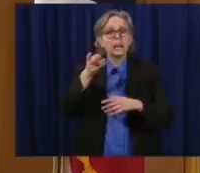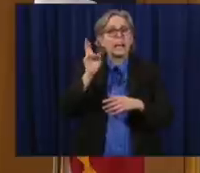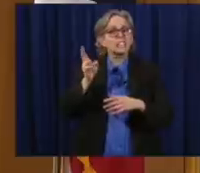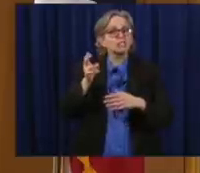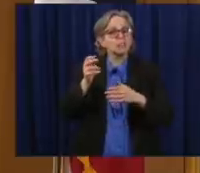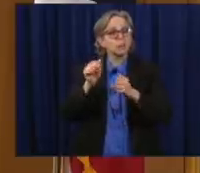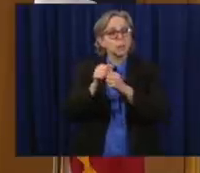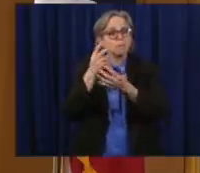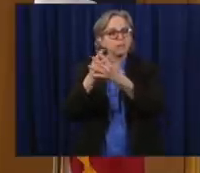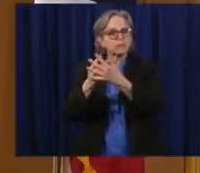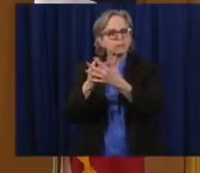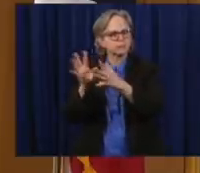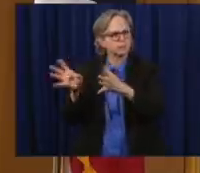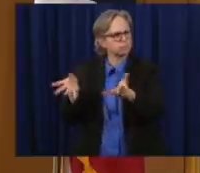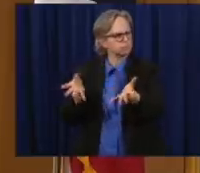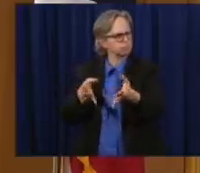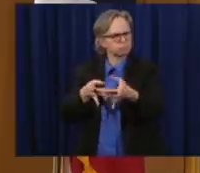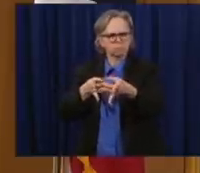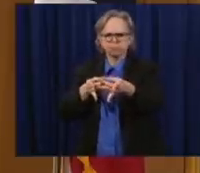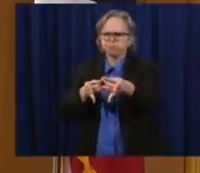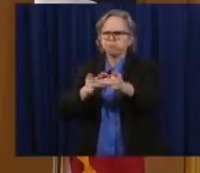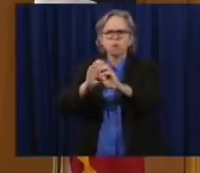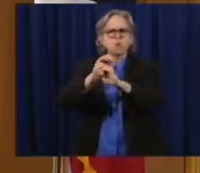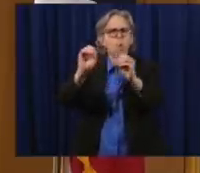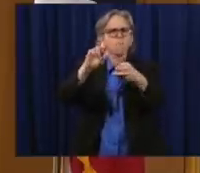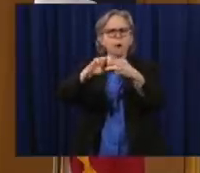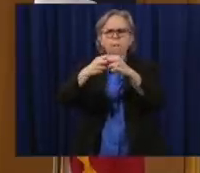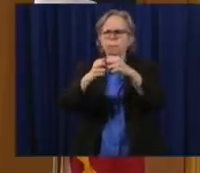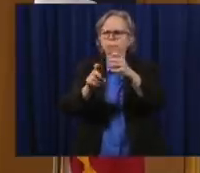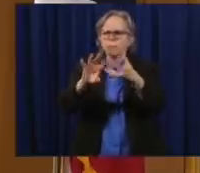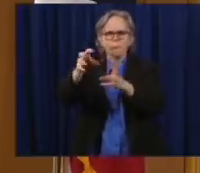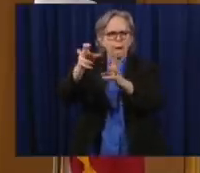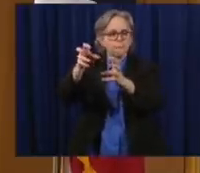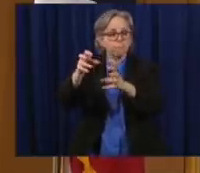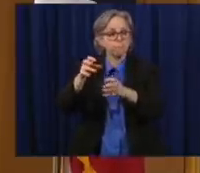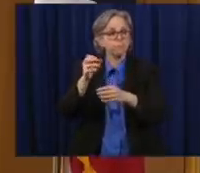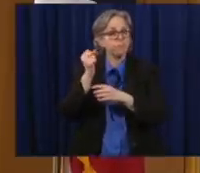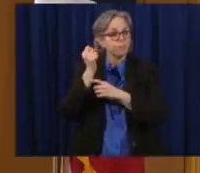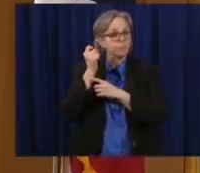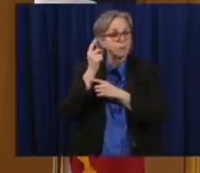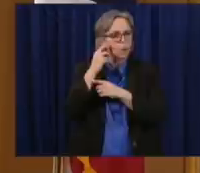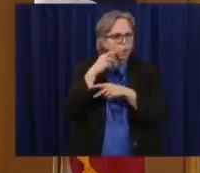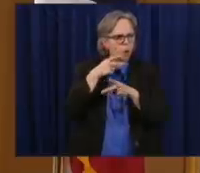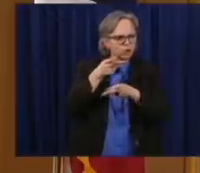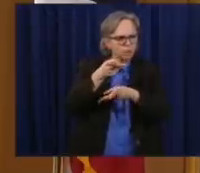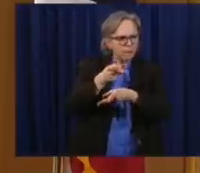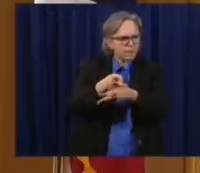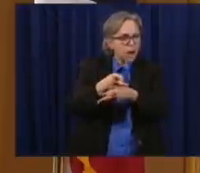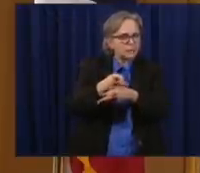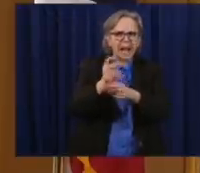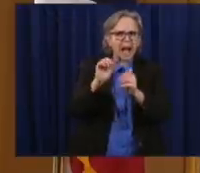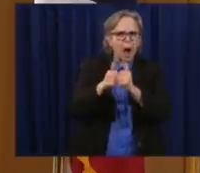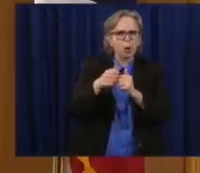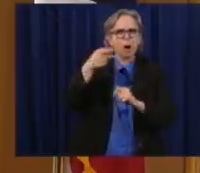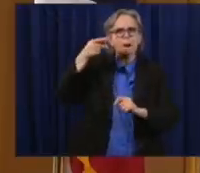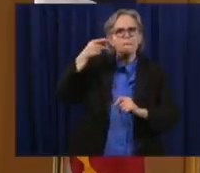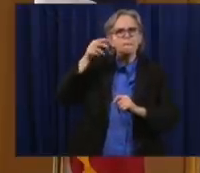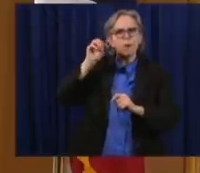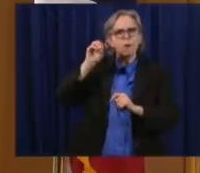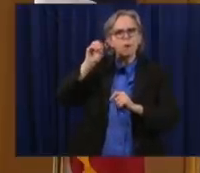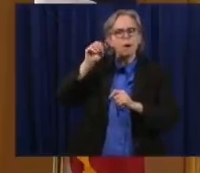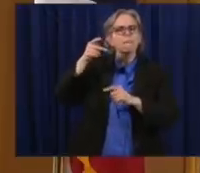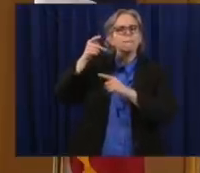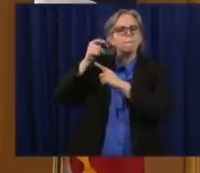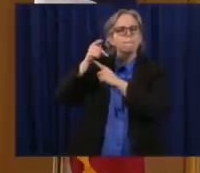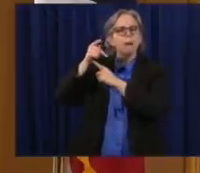He will be supervised by the parole authorities, and part of the condition